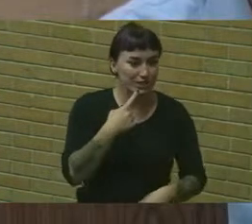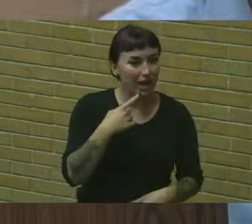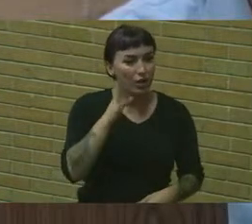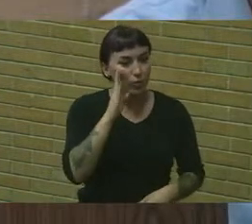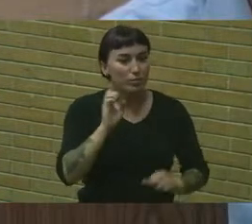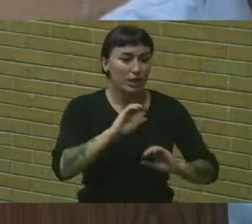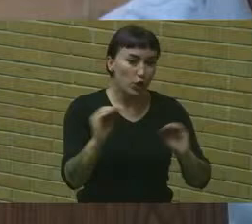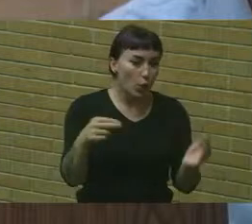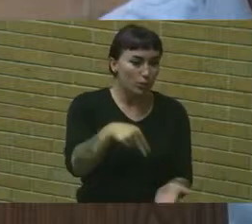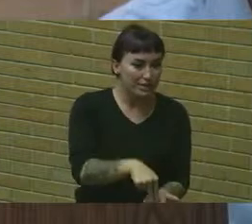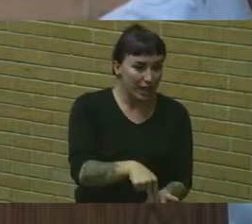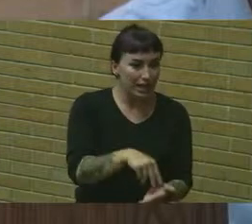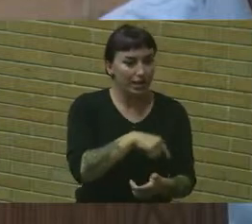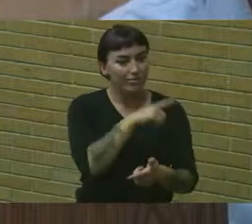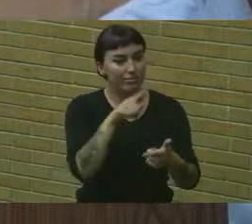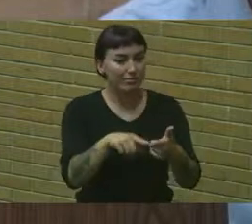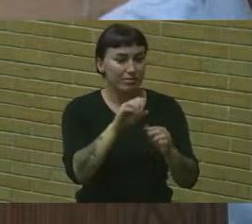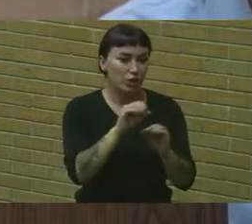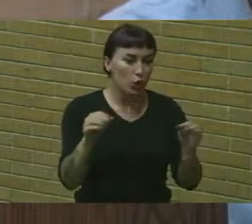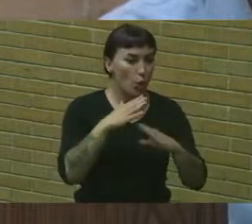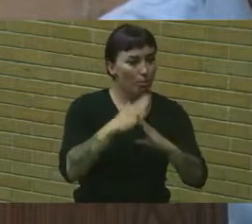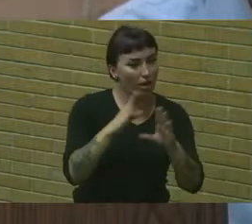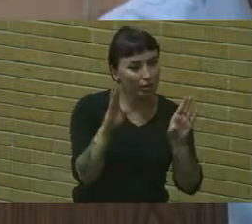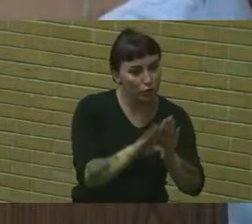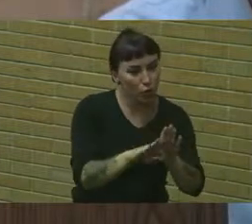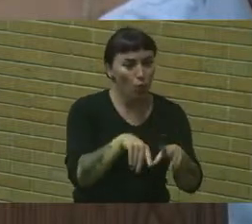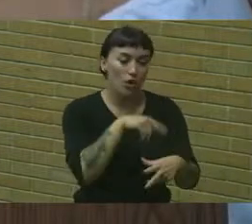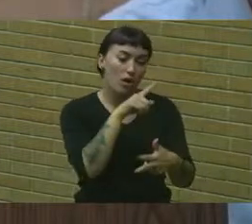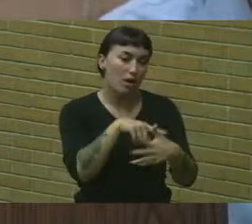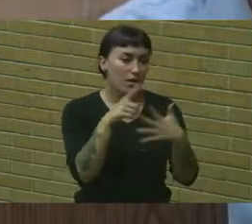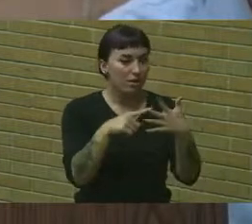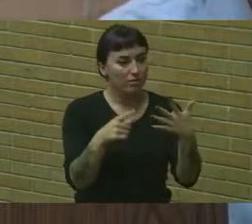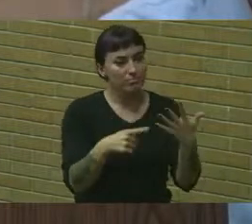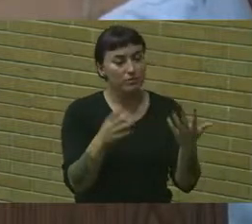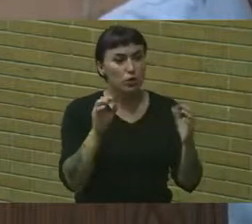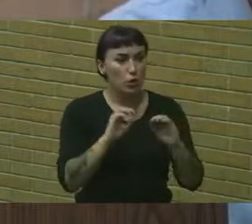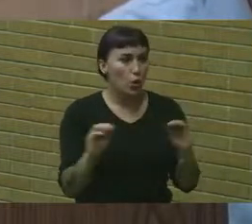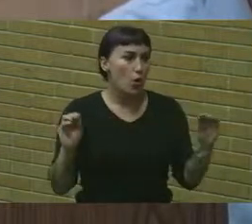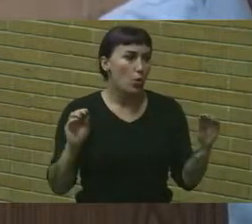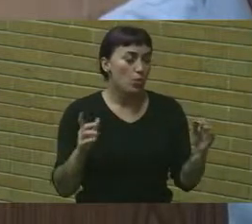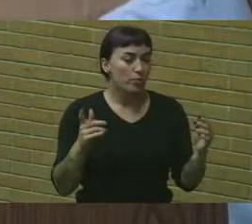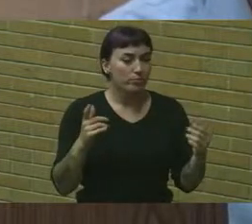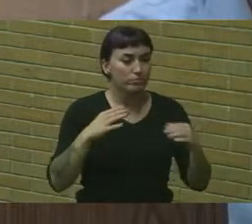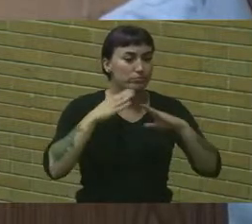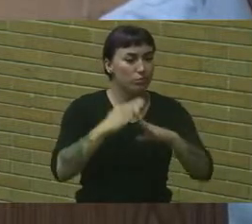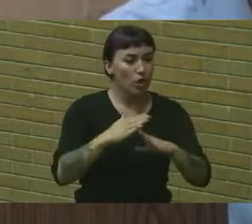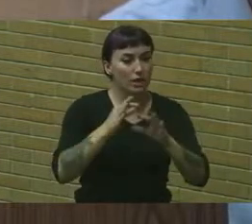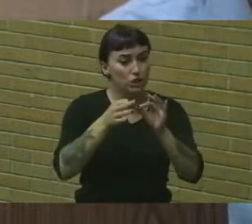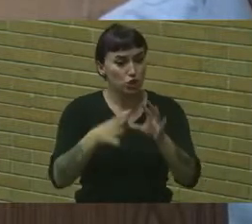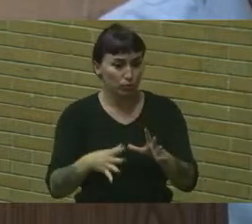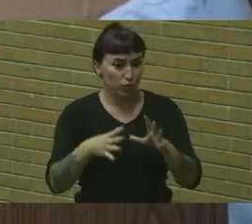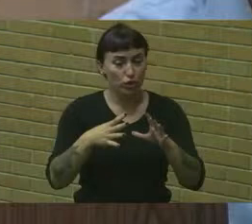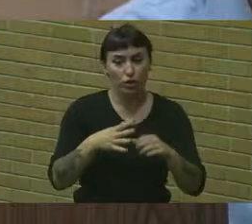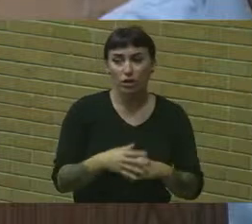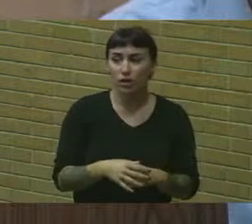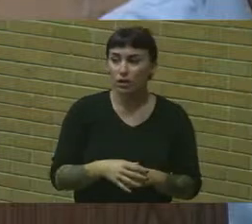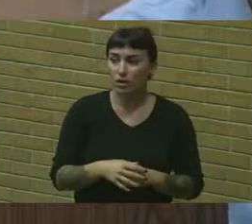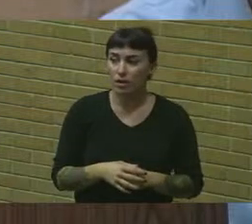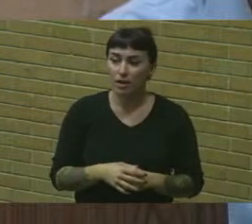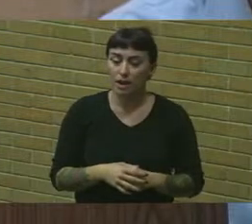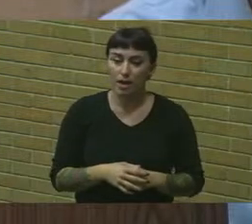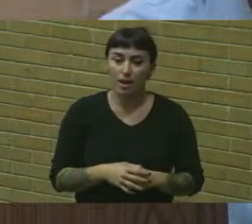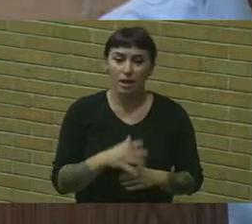be no standing, and there'd be no blocking the door, and there would no blocking the interpreters,